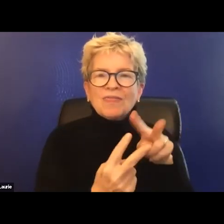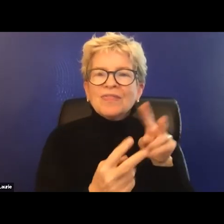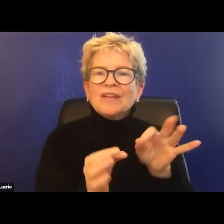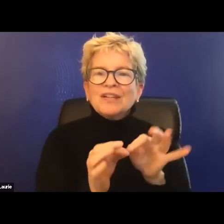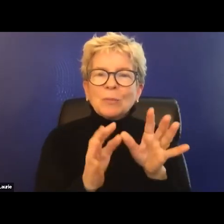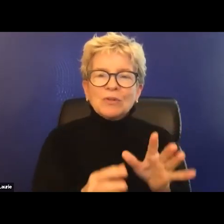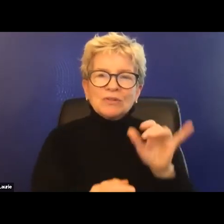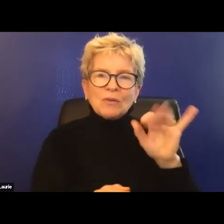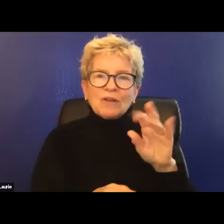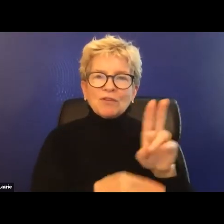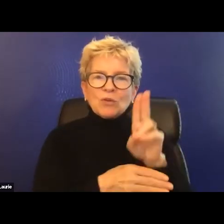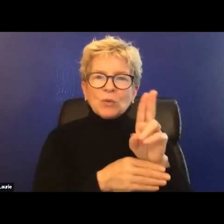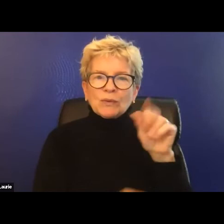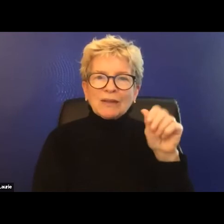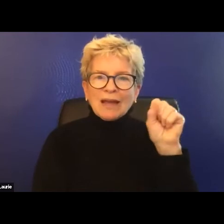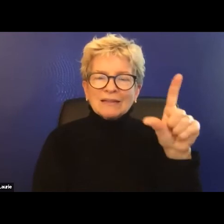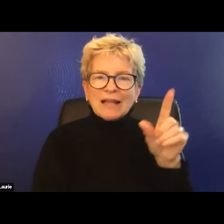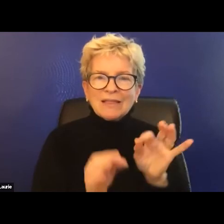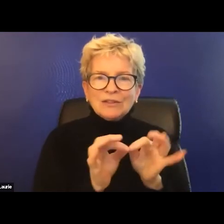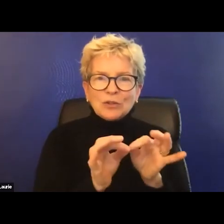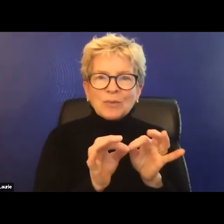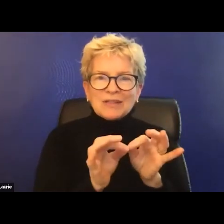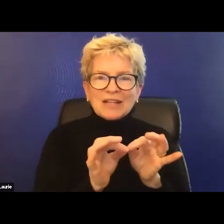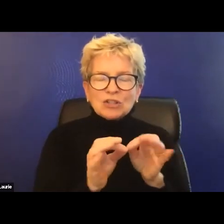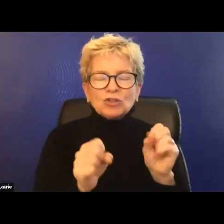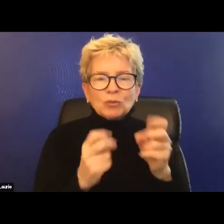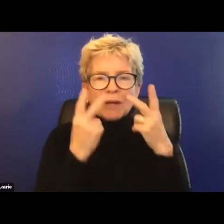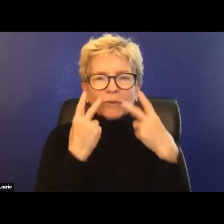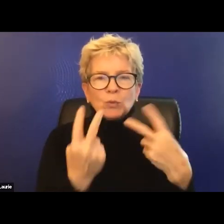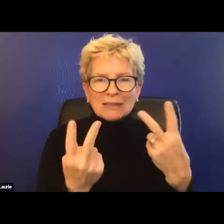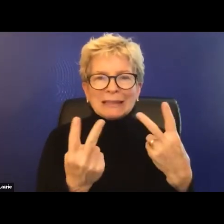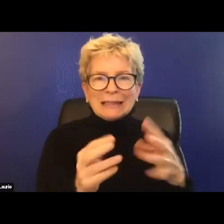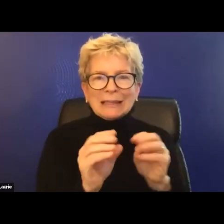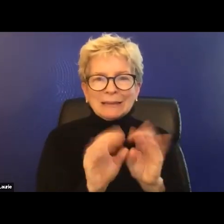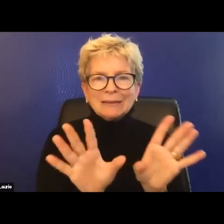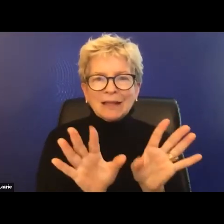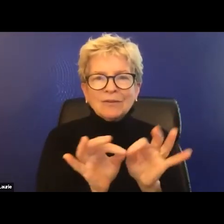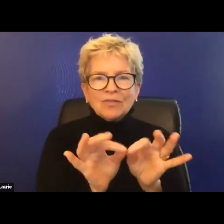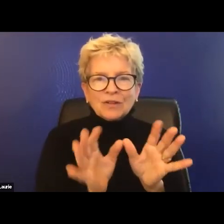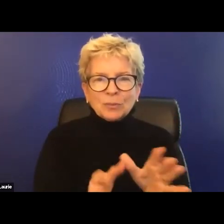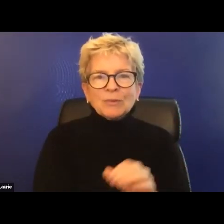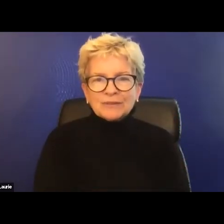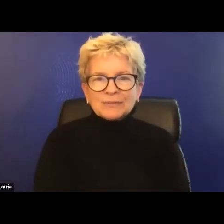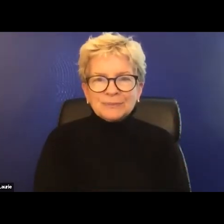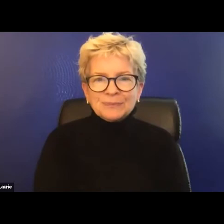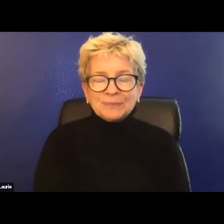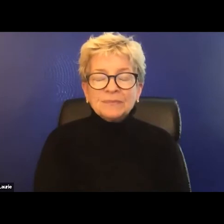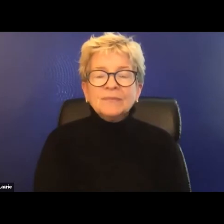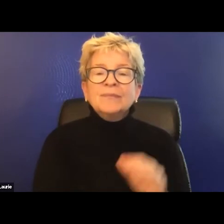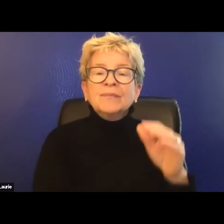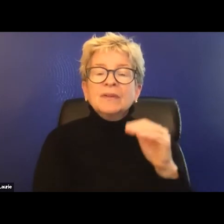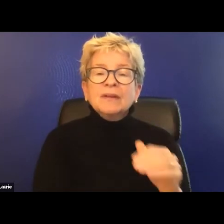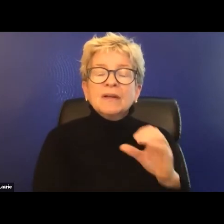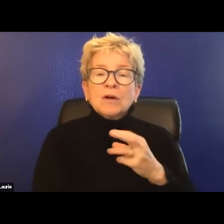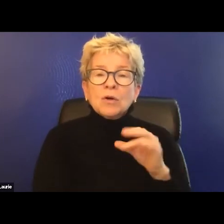using ASL interpretation today, they should be visible to you. Let's see. The other thing I wanted to mention is CRIS committee